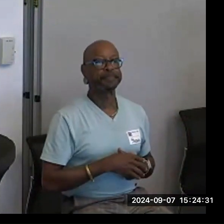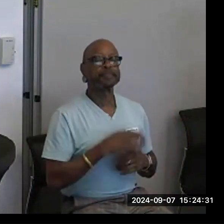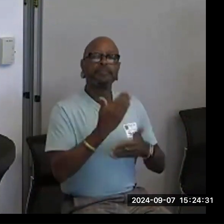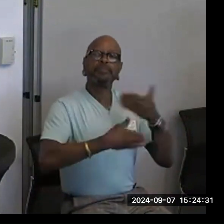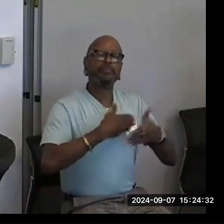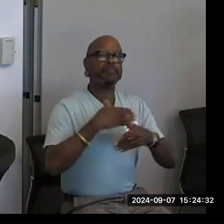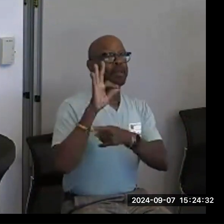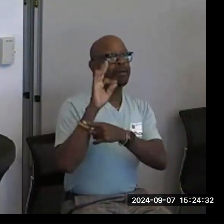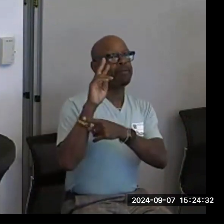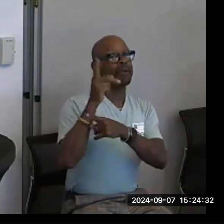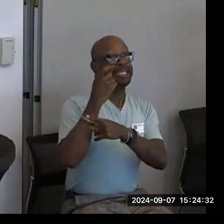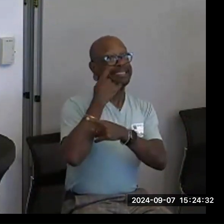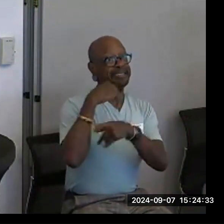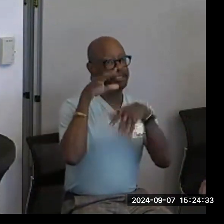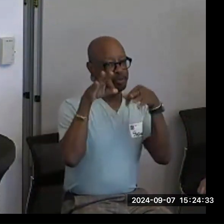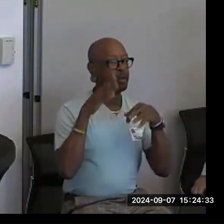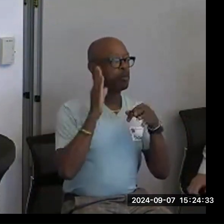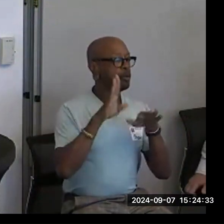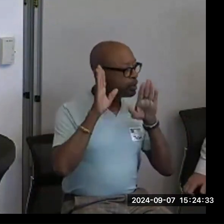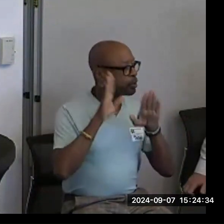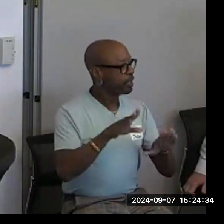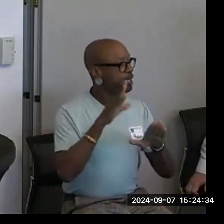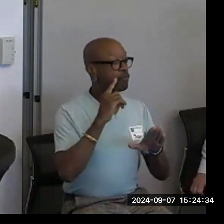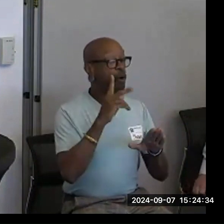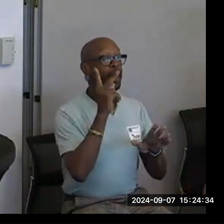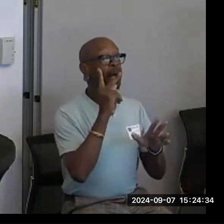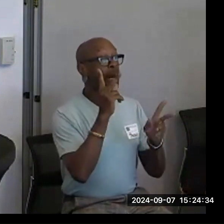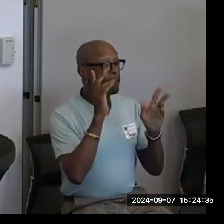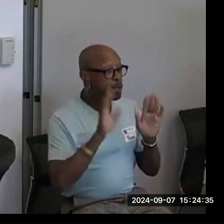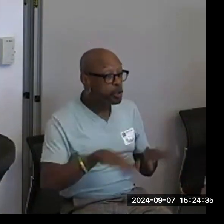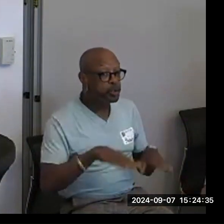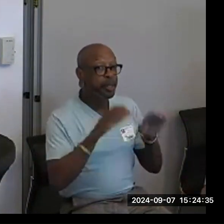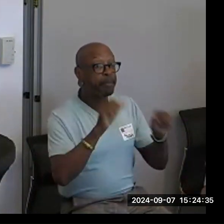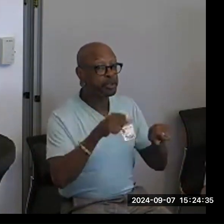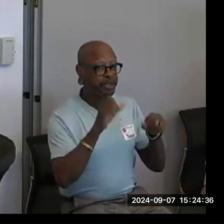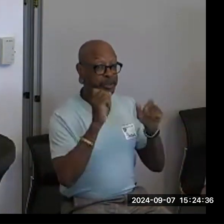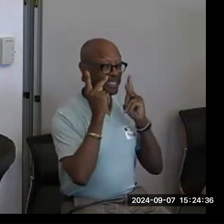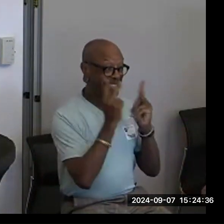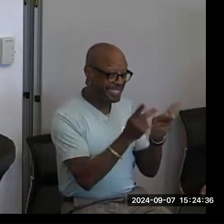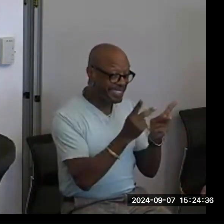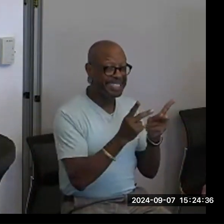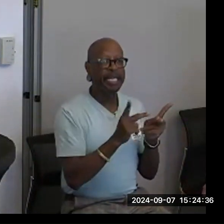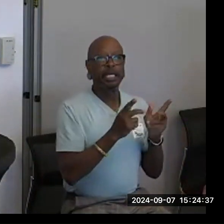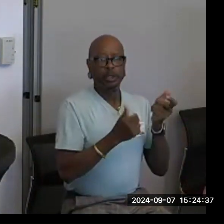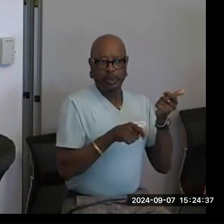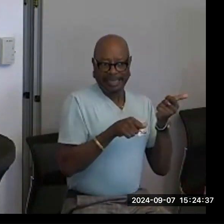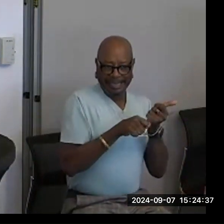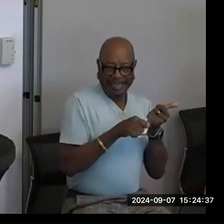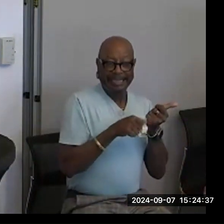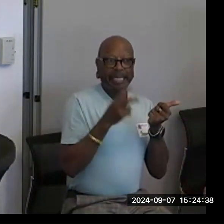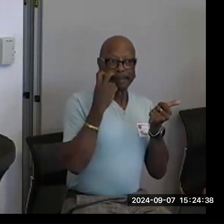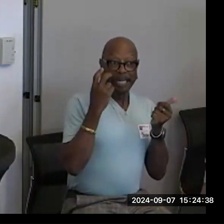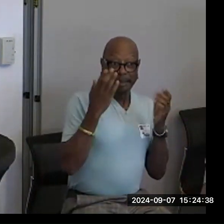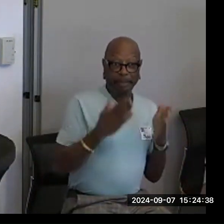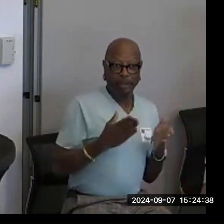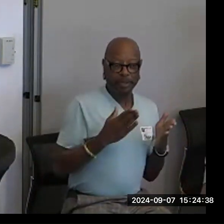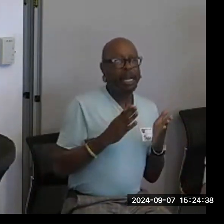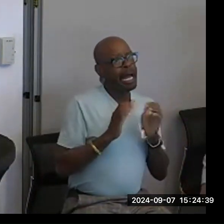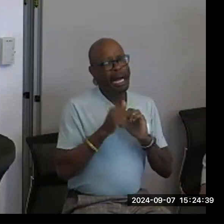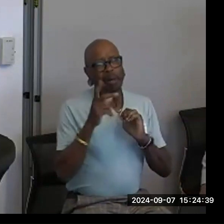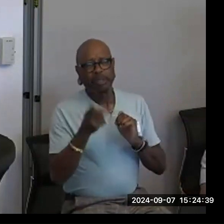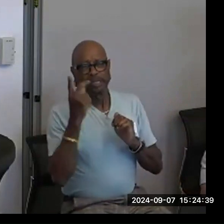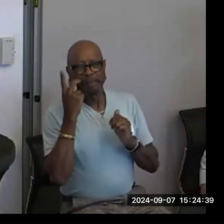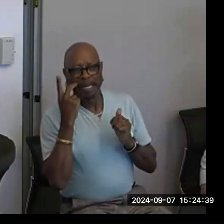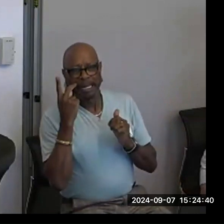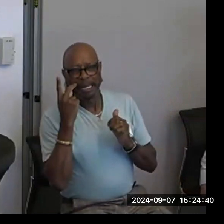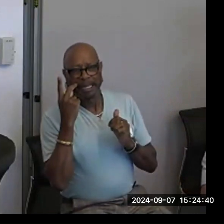just described would be great for a sighted person to assist a blind person. How would a blind person do that independently? The data